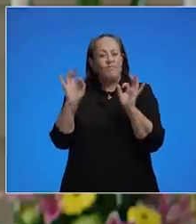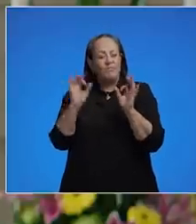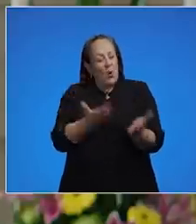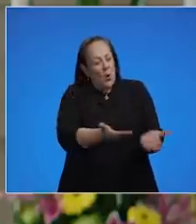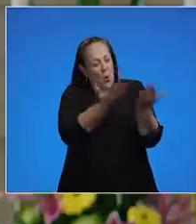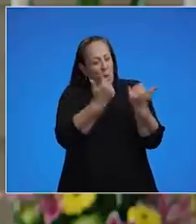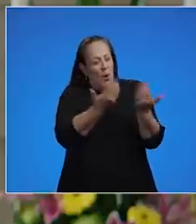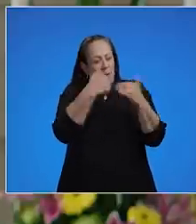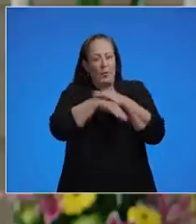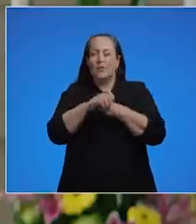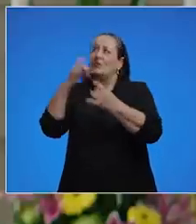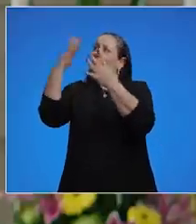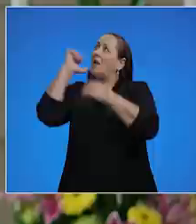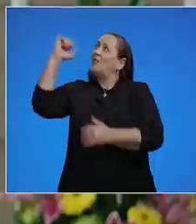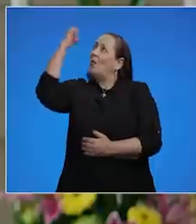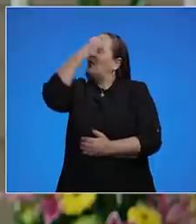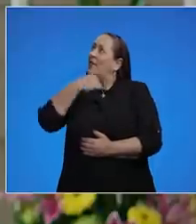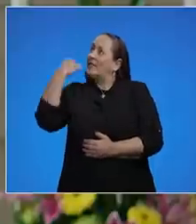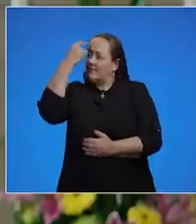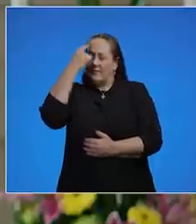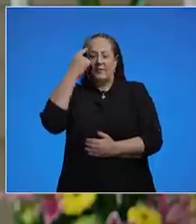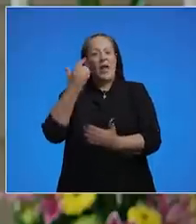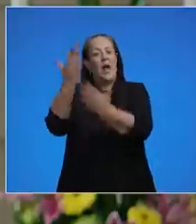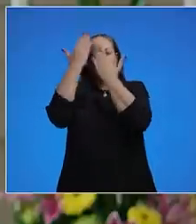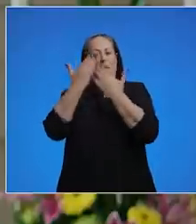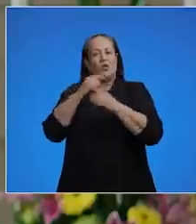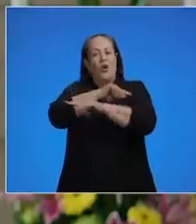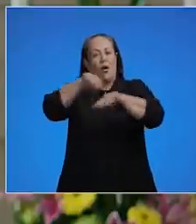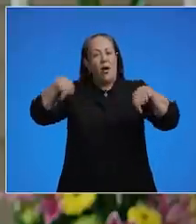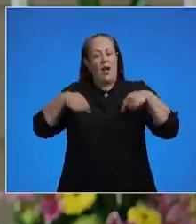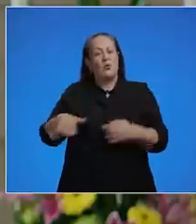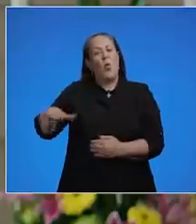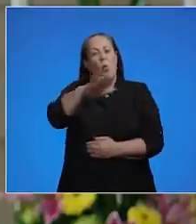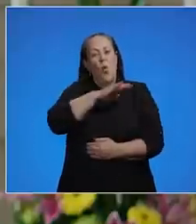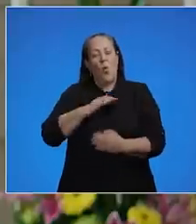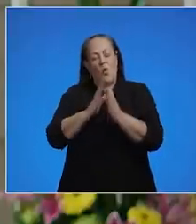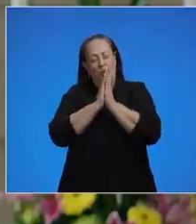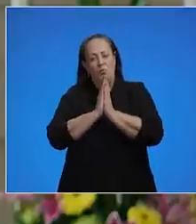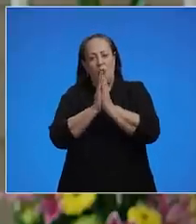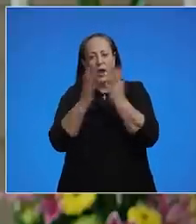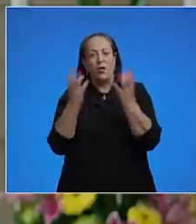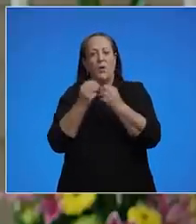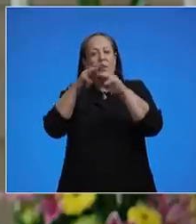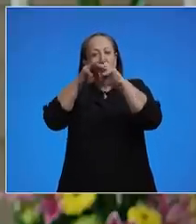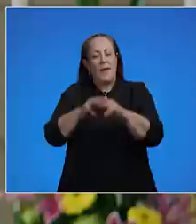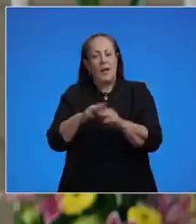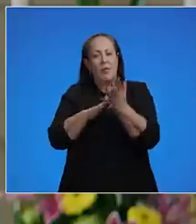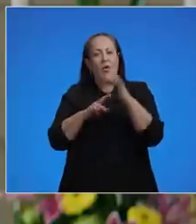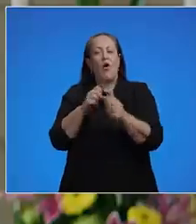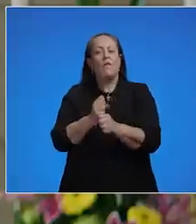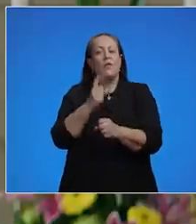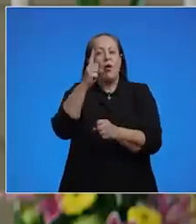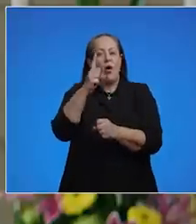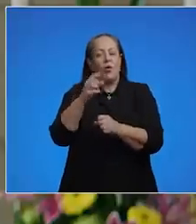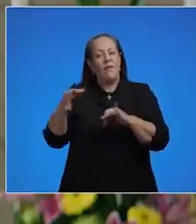mercy. Welcome them into the light of your face. Have mercy on us all, we pray, that with the Blessed